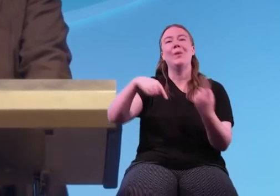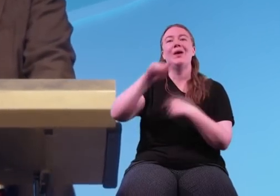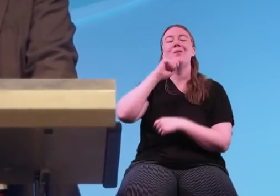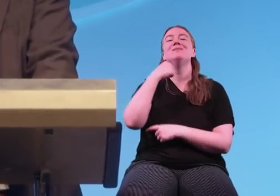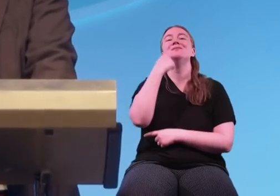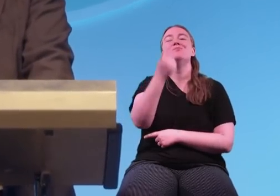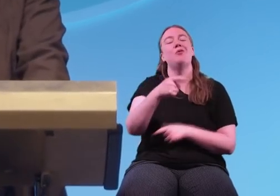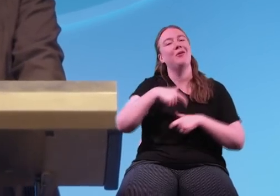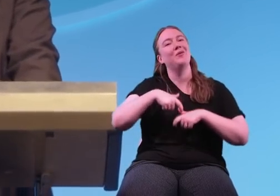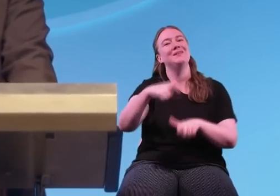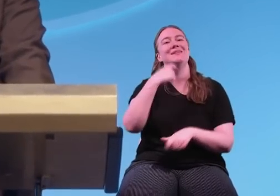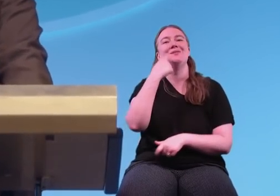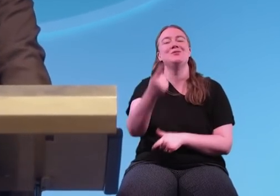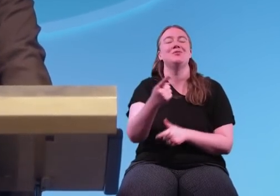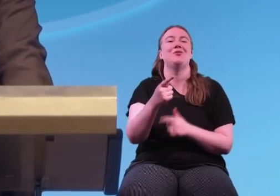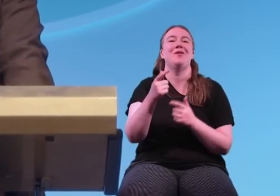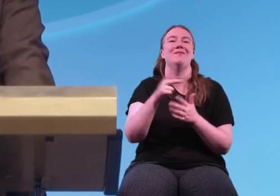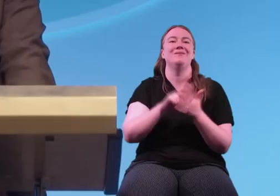prayer.